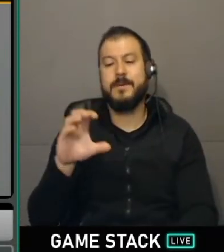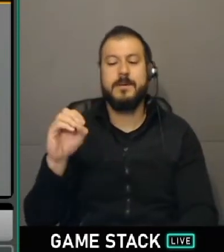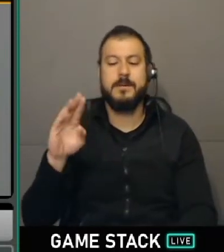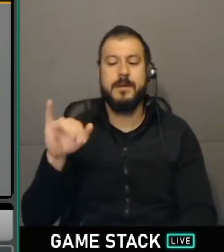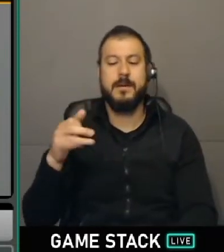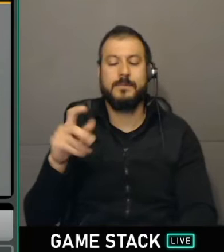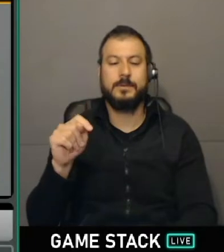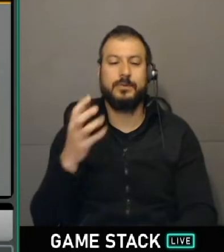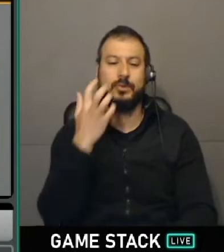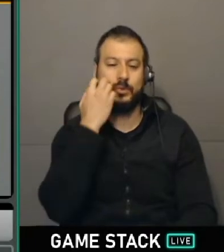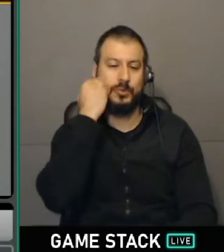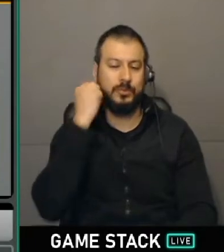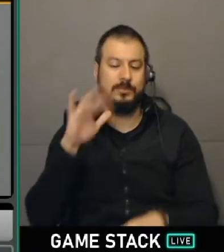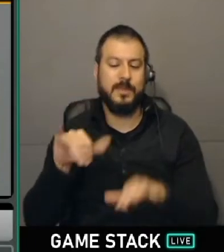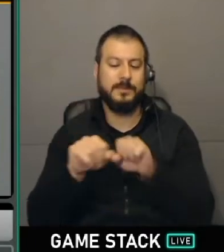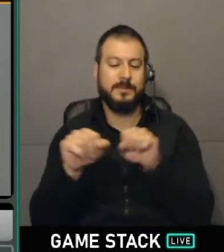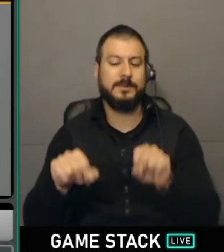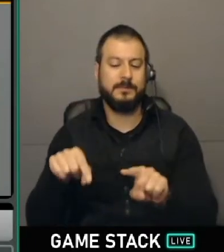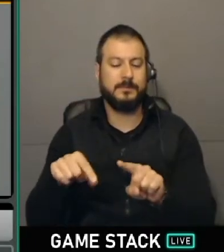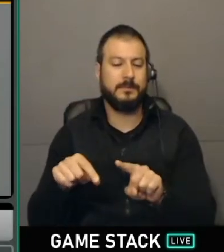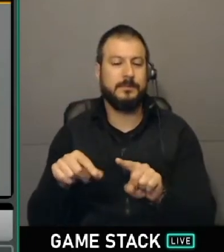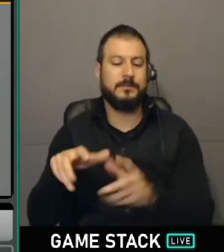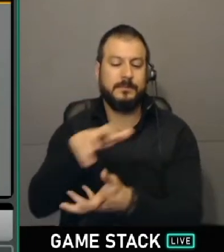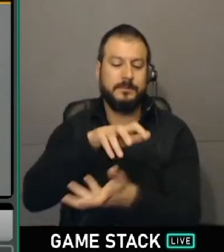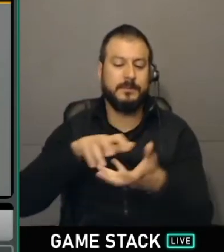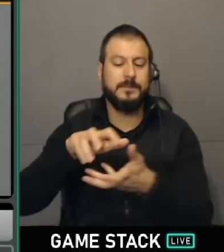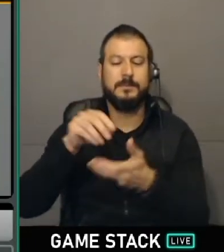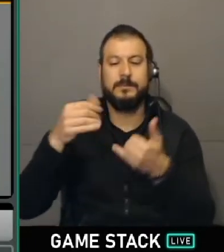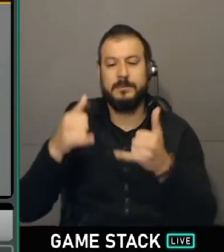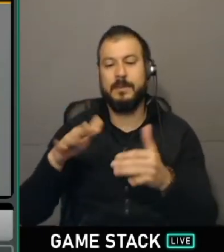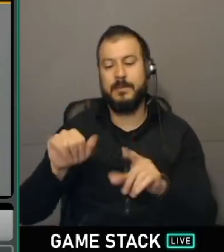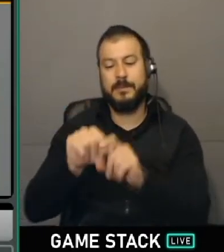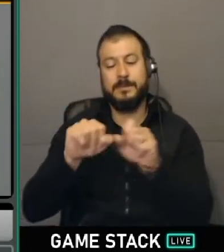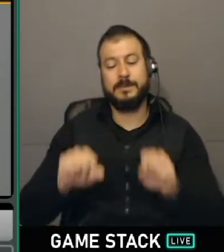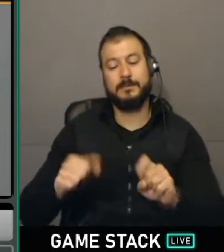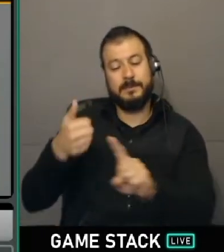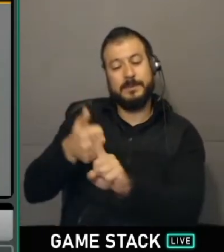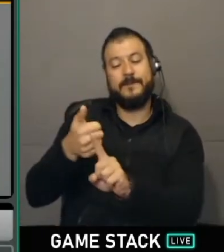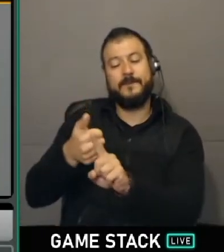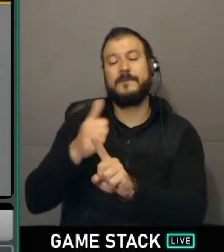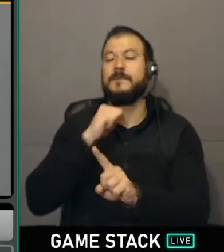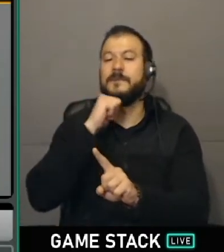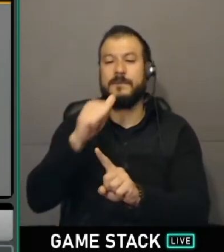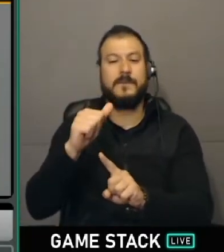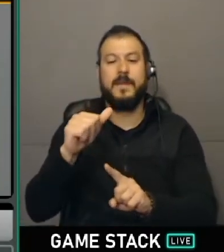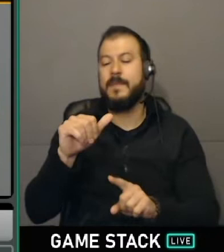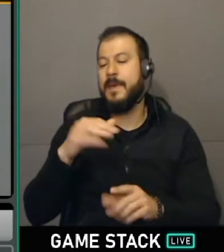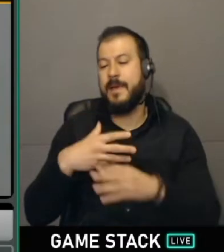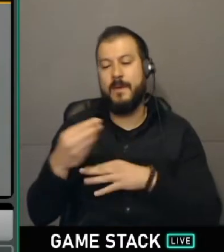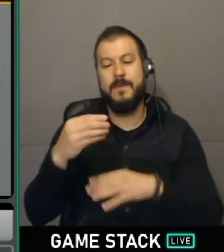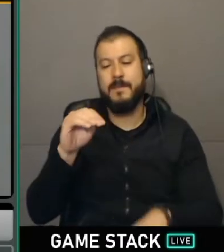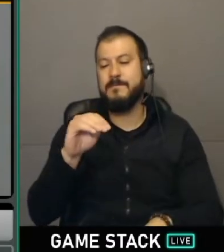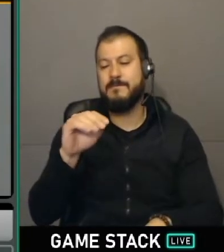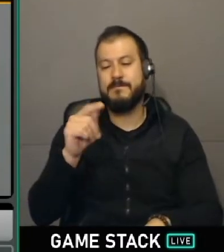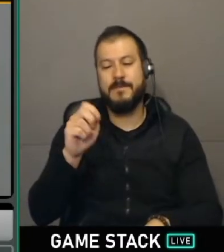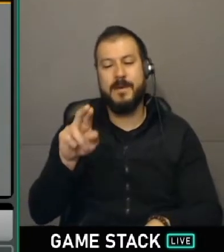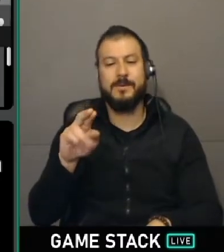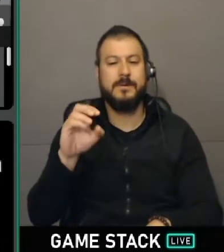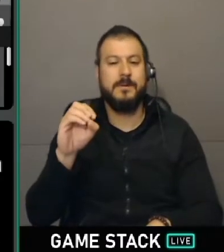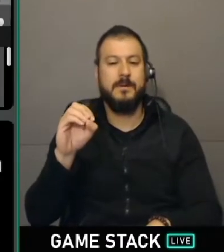the system, and mixed and played by the system itself, not out the master audio bus